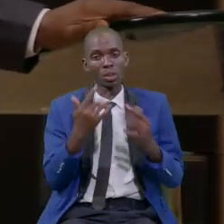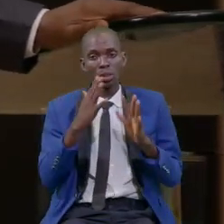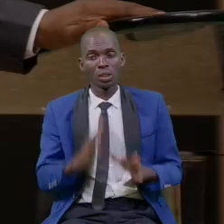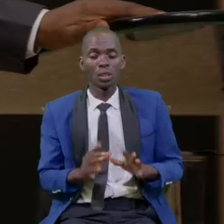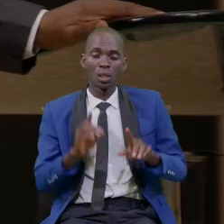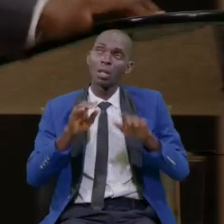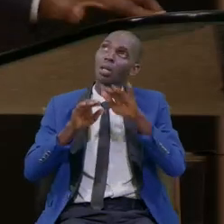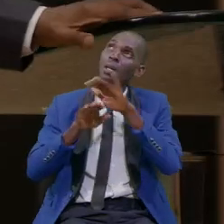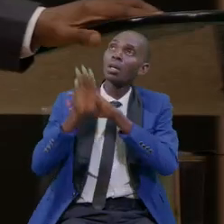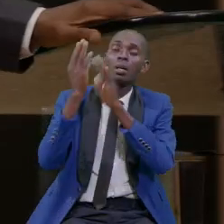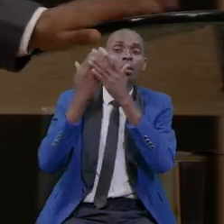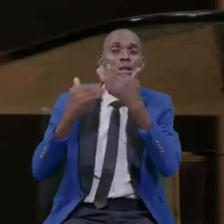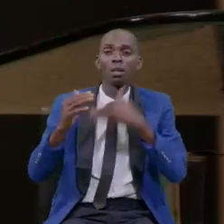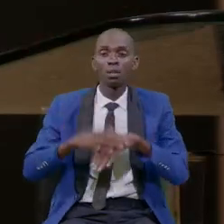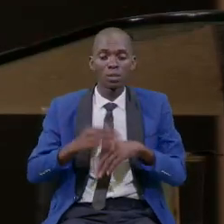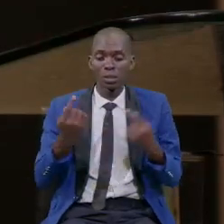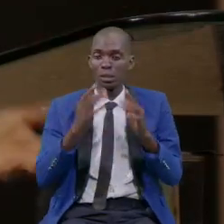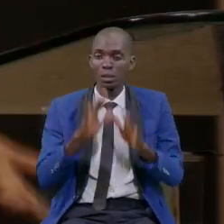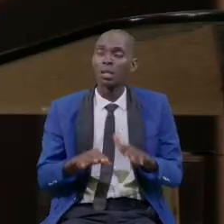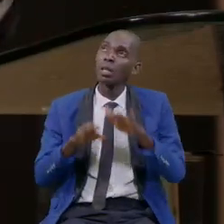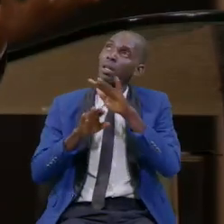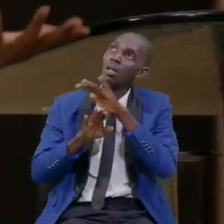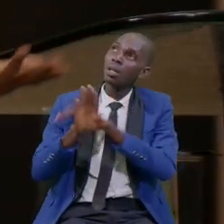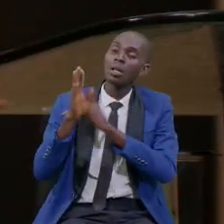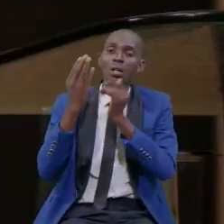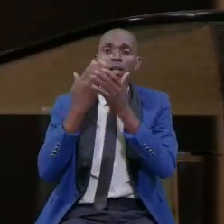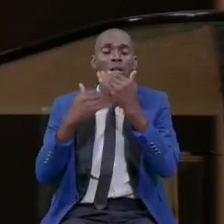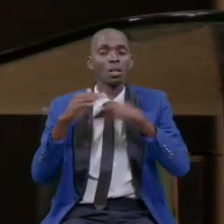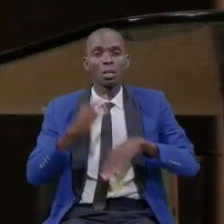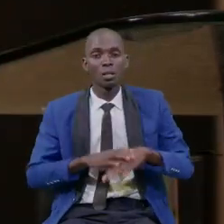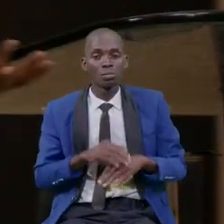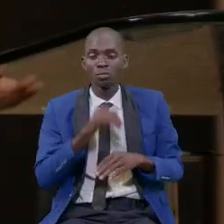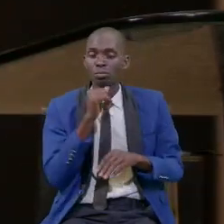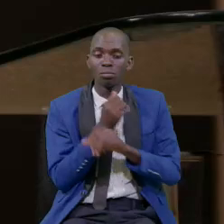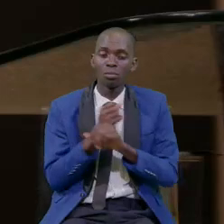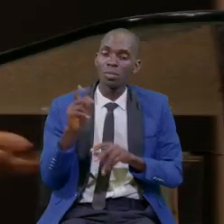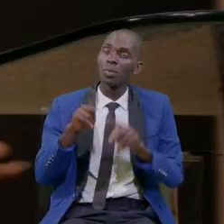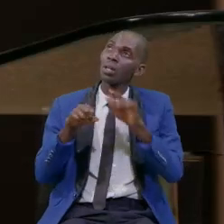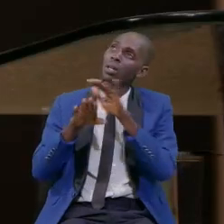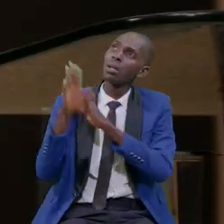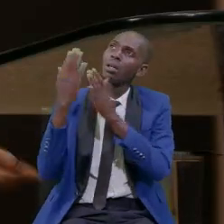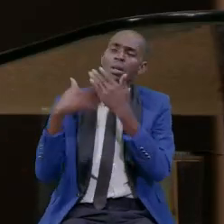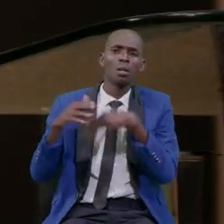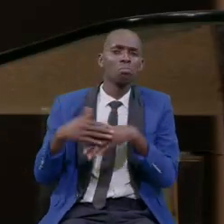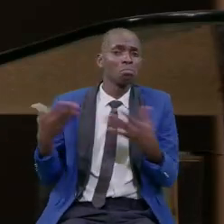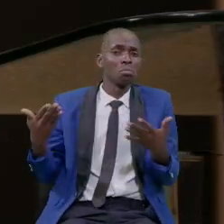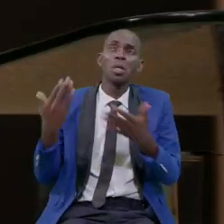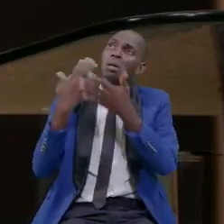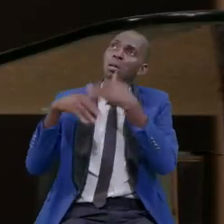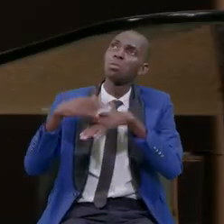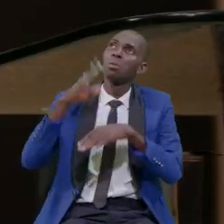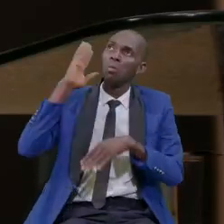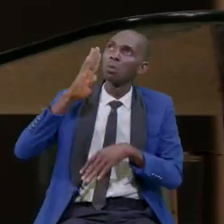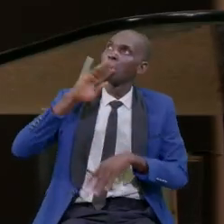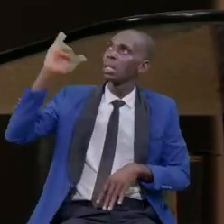sinners get to heaven, if incorrigible people get to heaven, heaven will be like the world here. Why